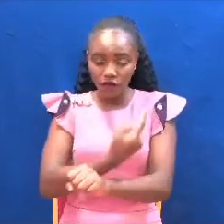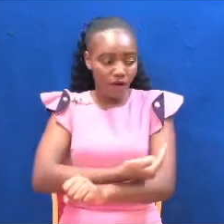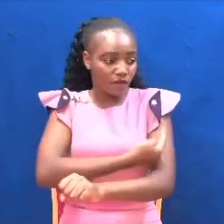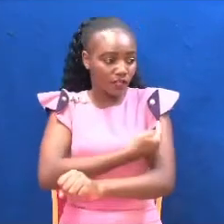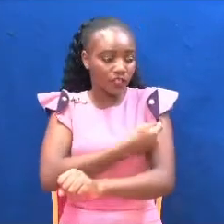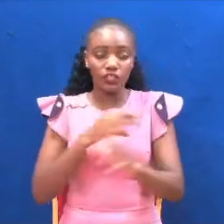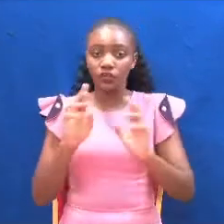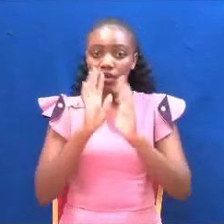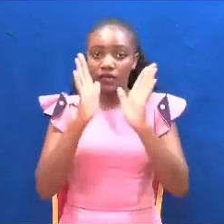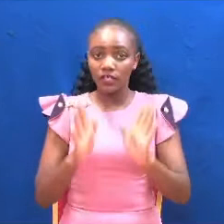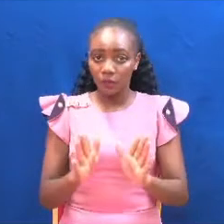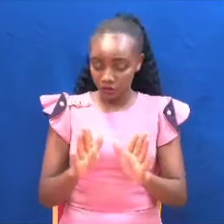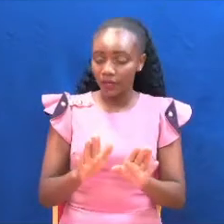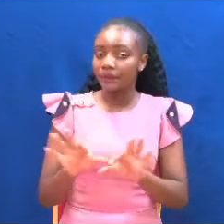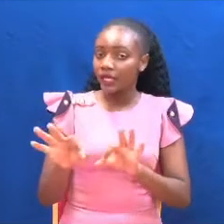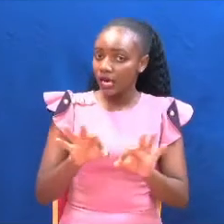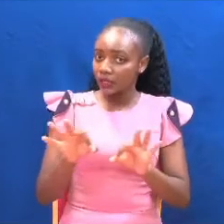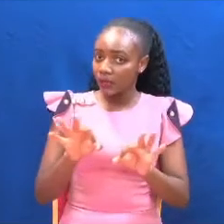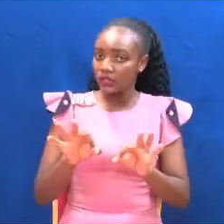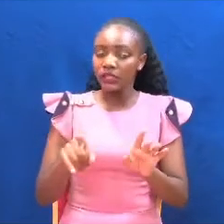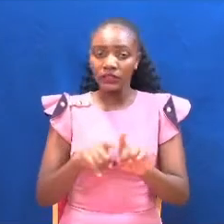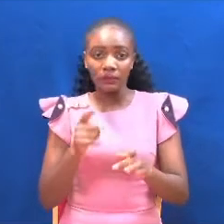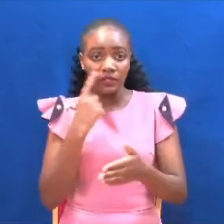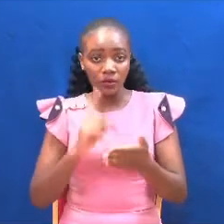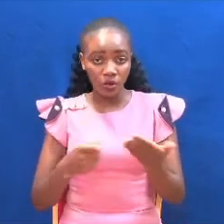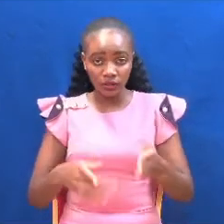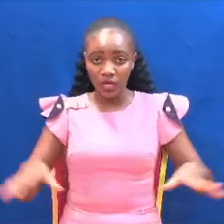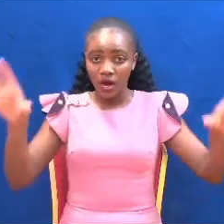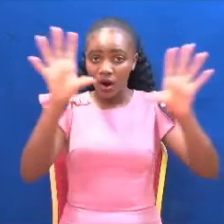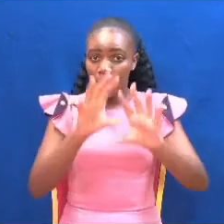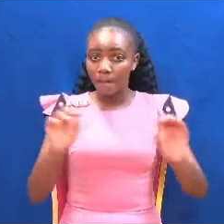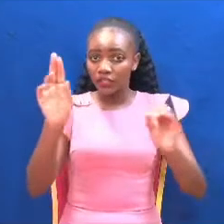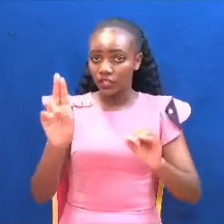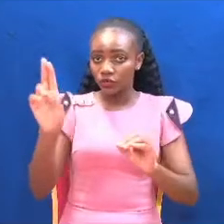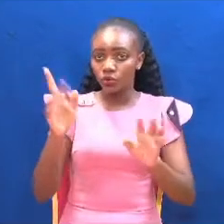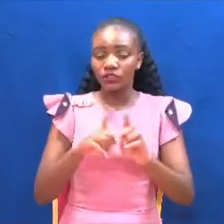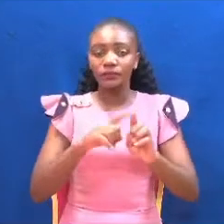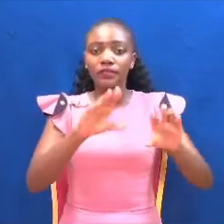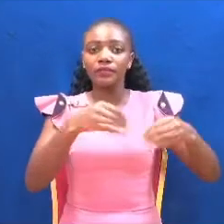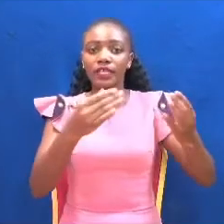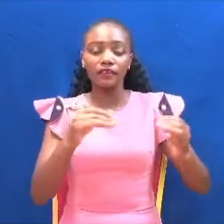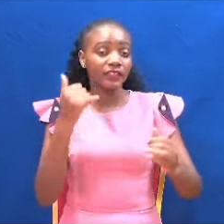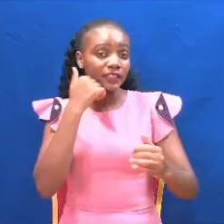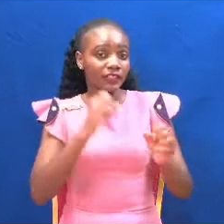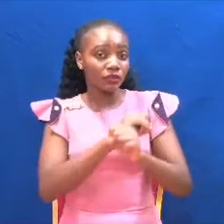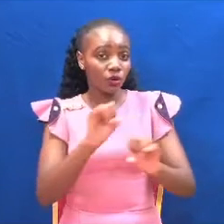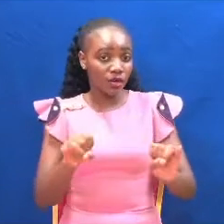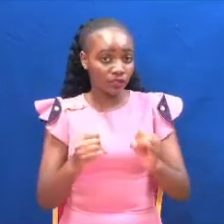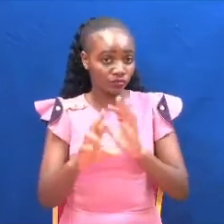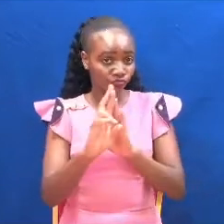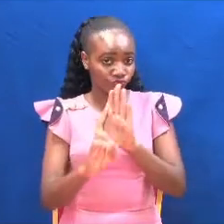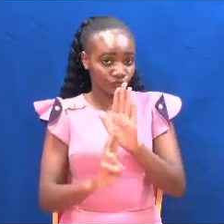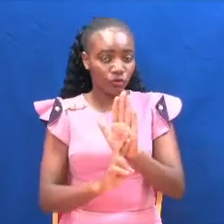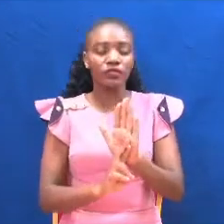as our reporter David Mudoka now reports, President Uhuru Kenyatta has further issued new COVID-19 protocols